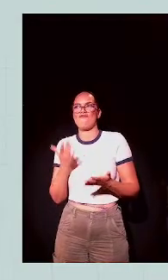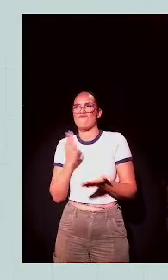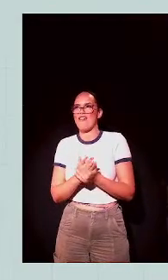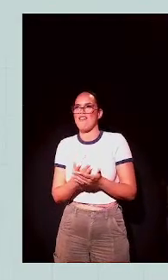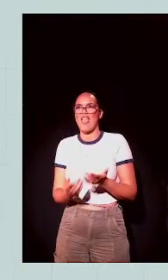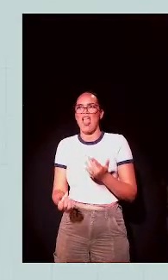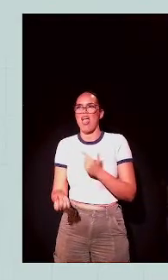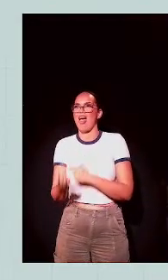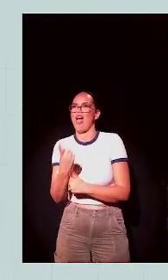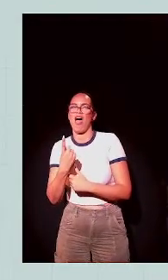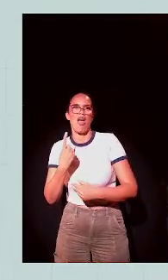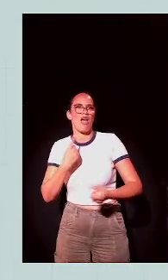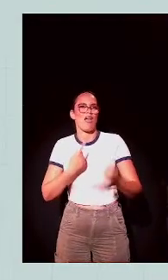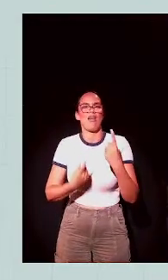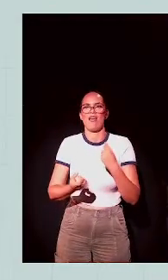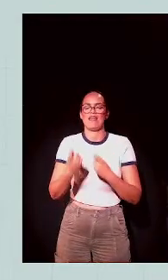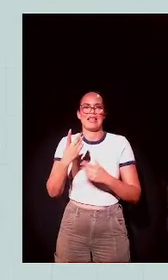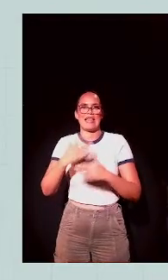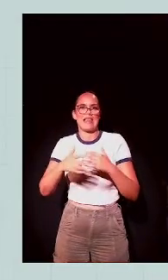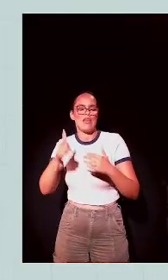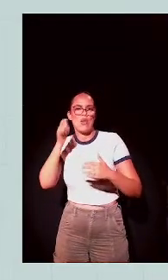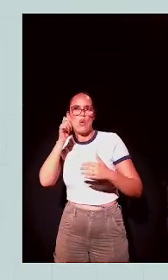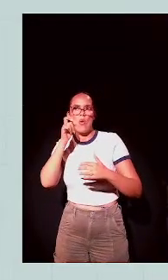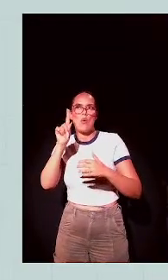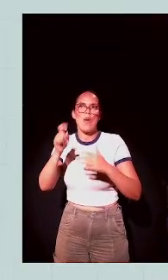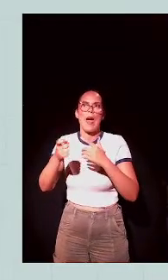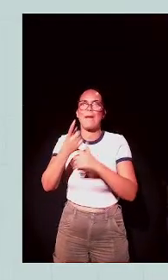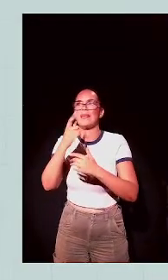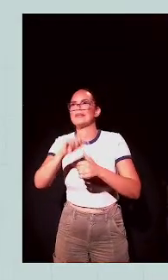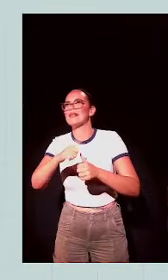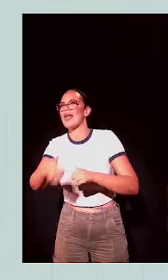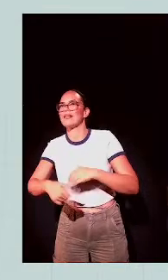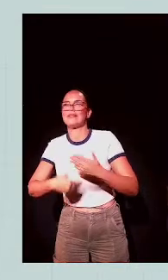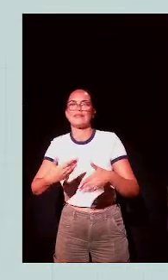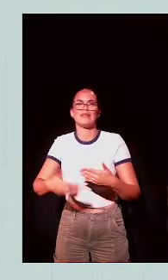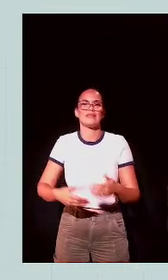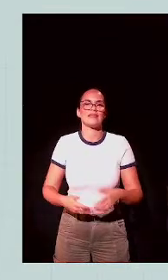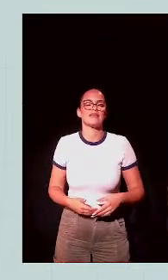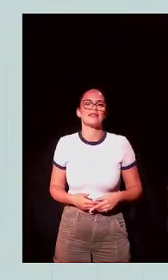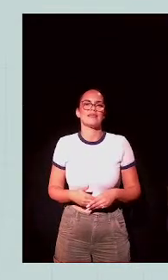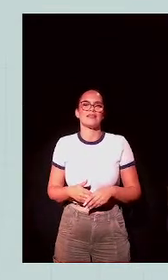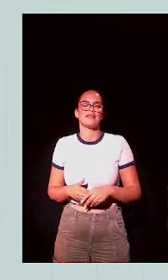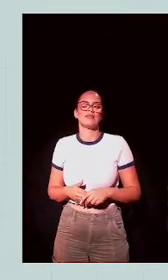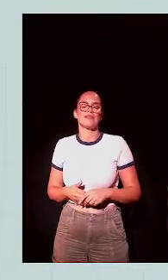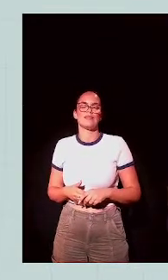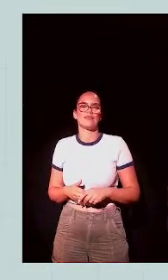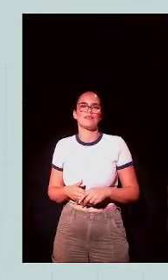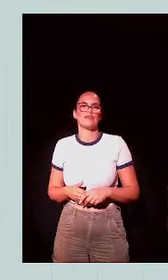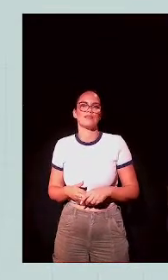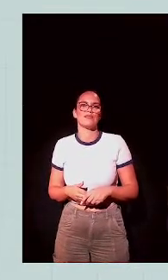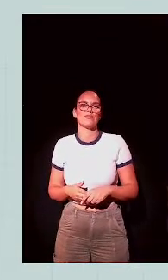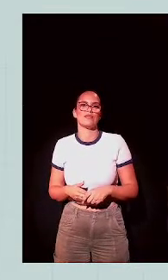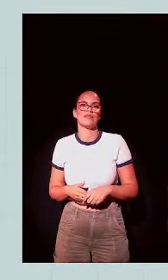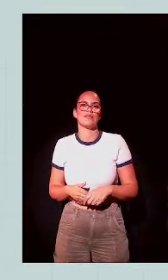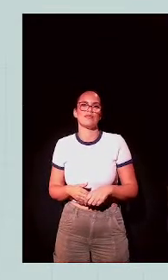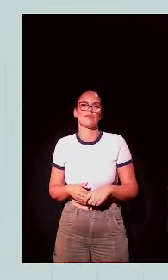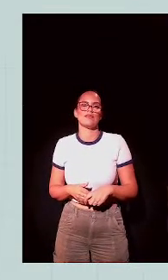unpredictability over completion and productivity. And if we kind of put that